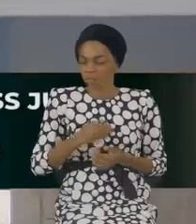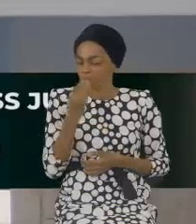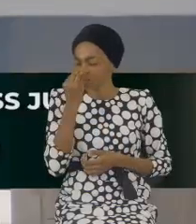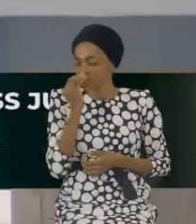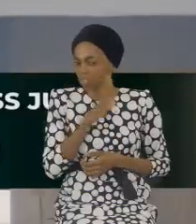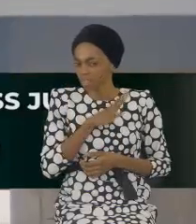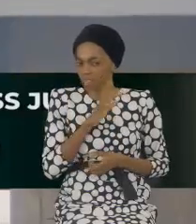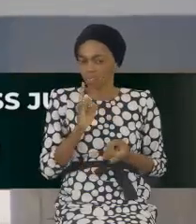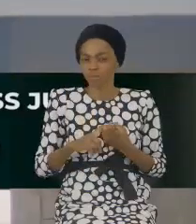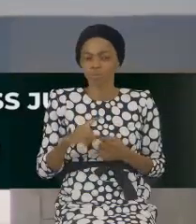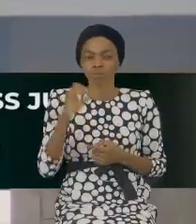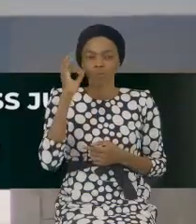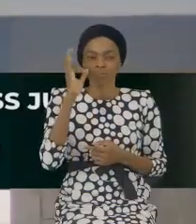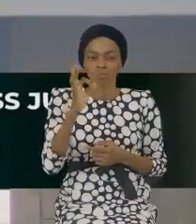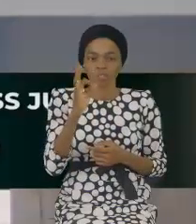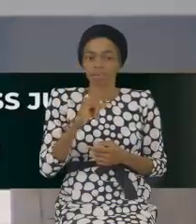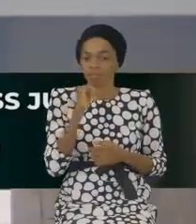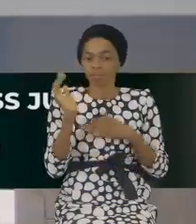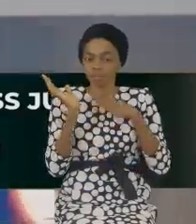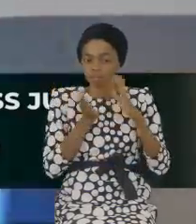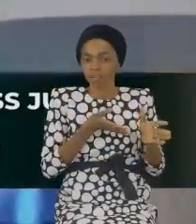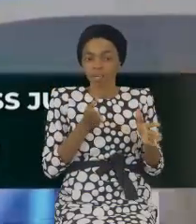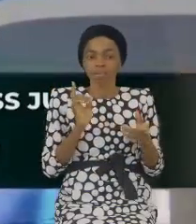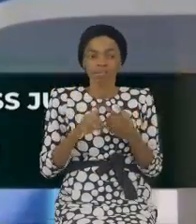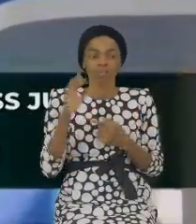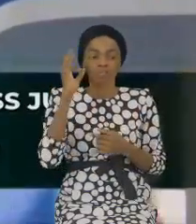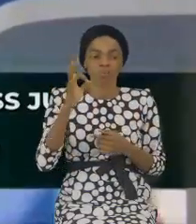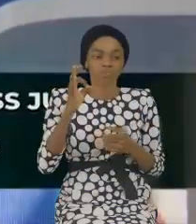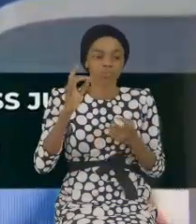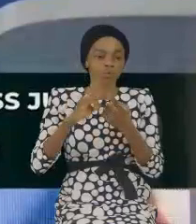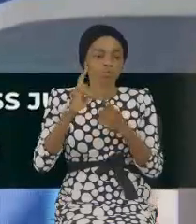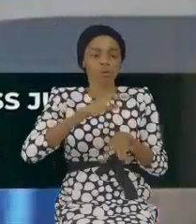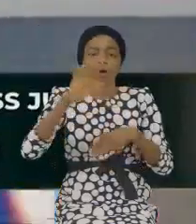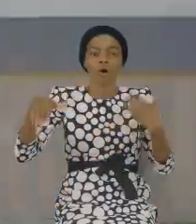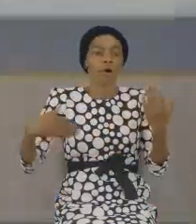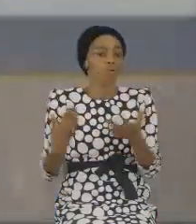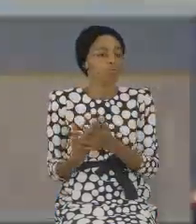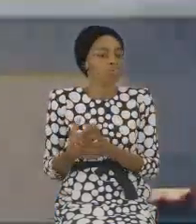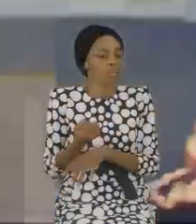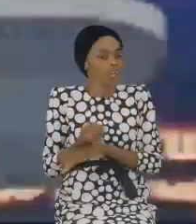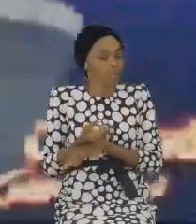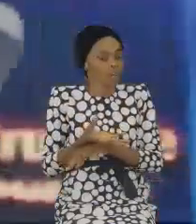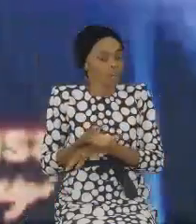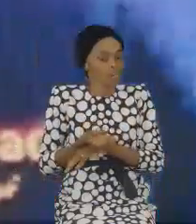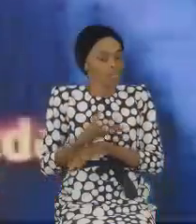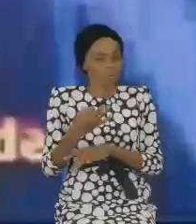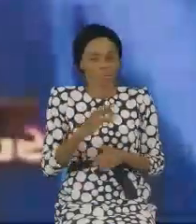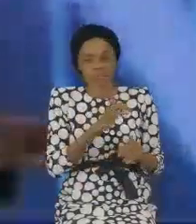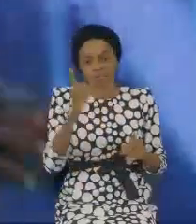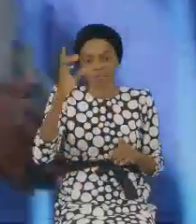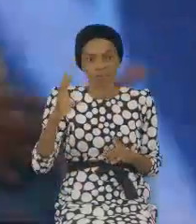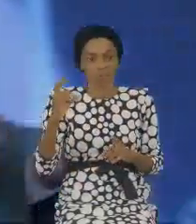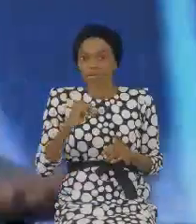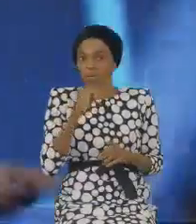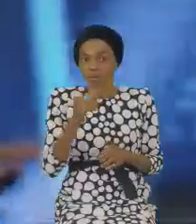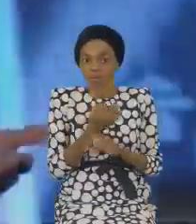to declare unto you all the counsel of God. You're not free from the blood of all